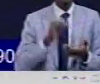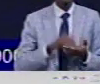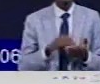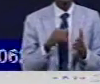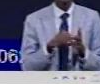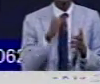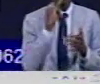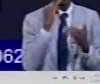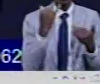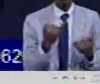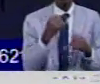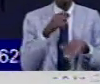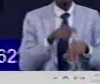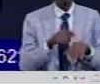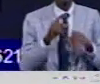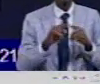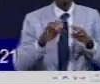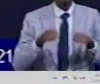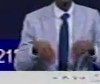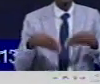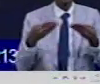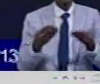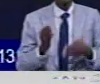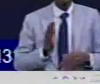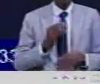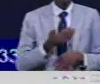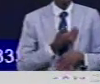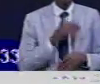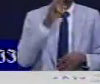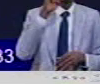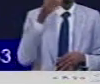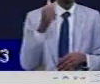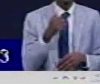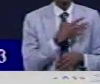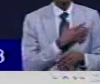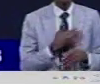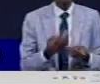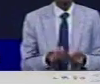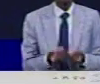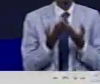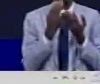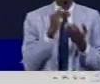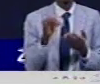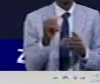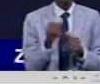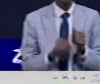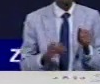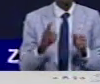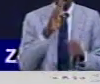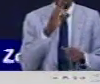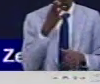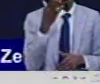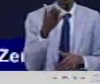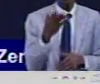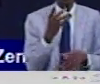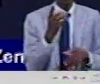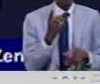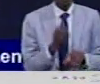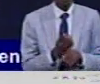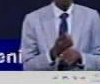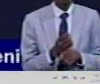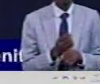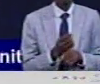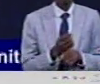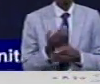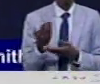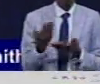are, just put it in your pockets, in your bags, and raise up your offering unto the Lord. Our Father,